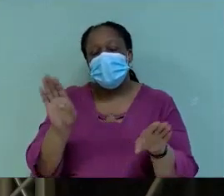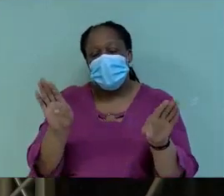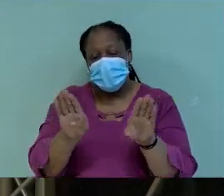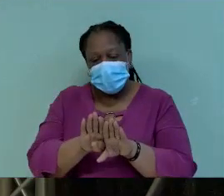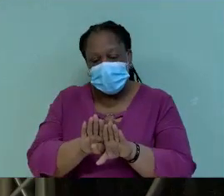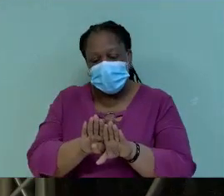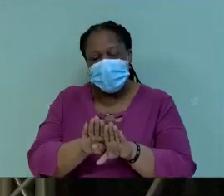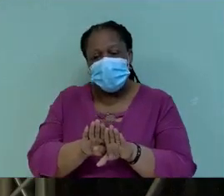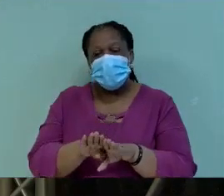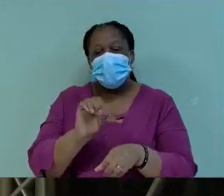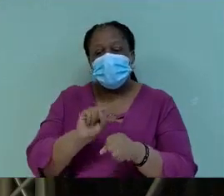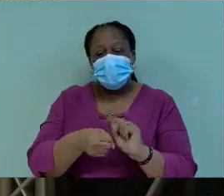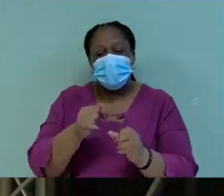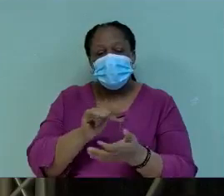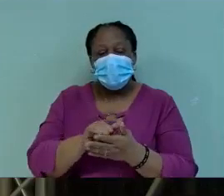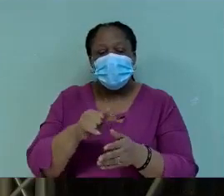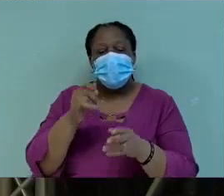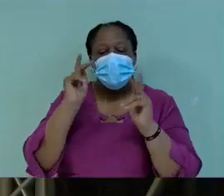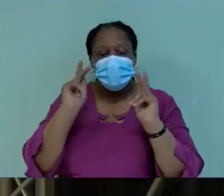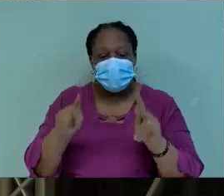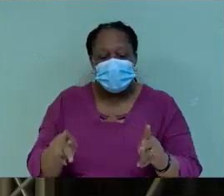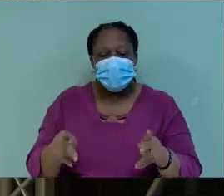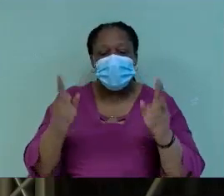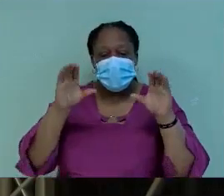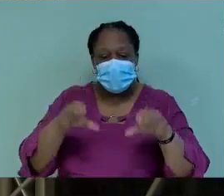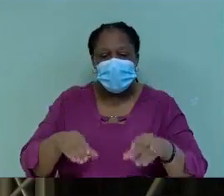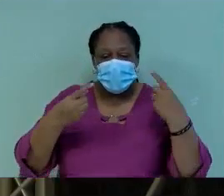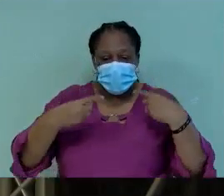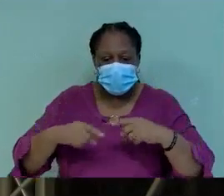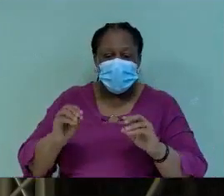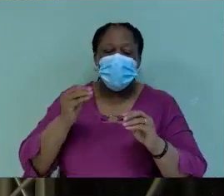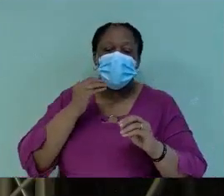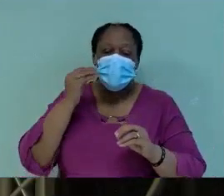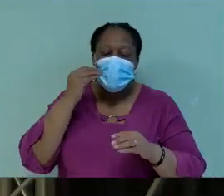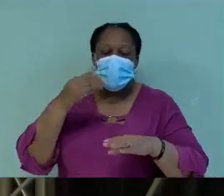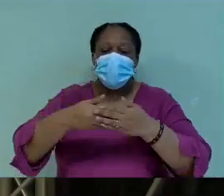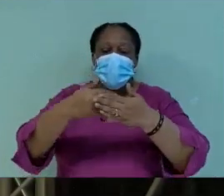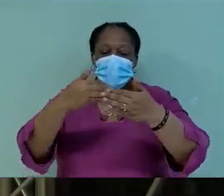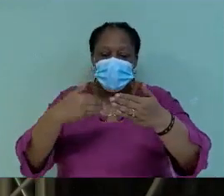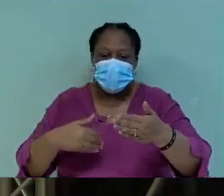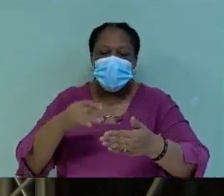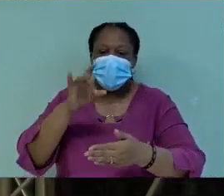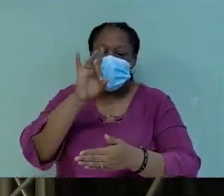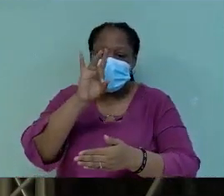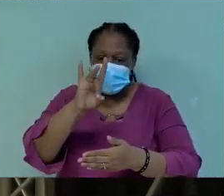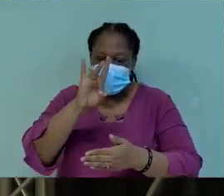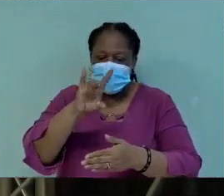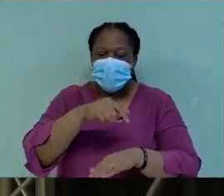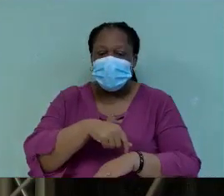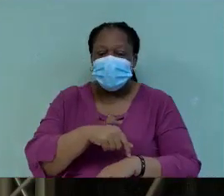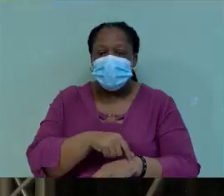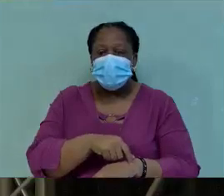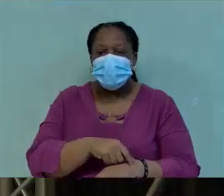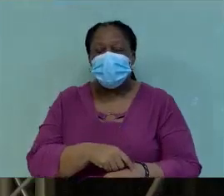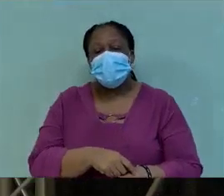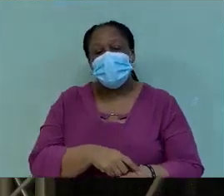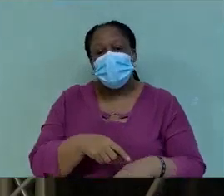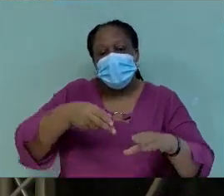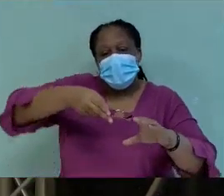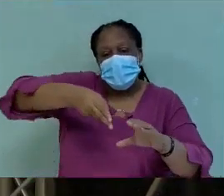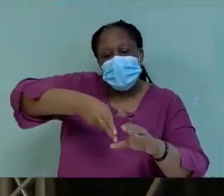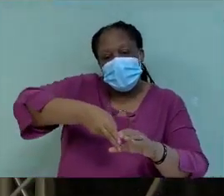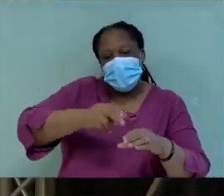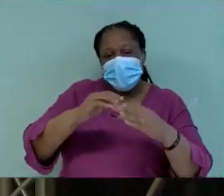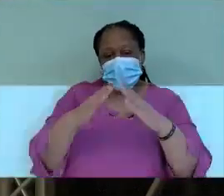and customers adequate time to get home. Gas stations and supermarkets should be